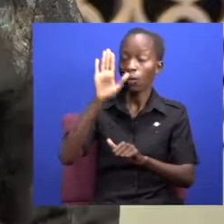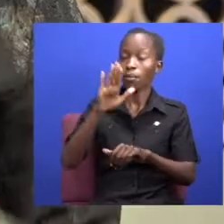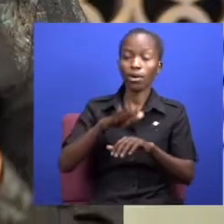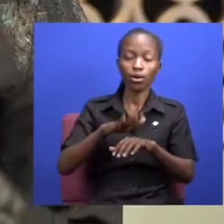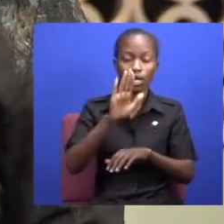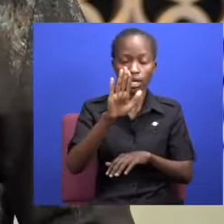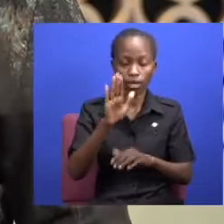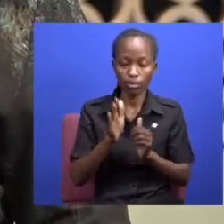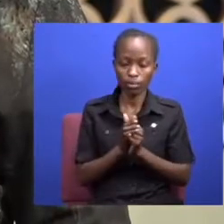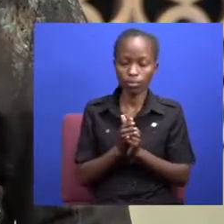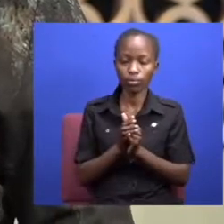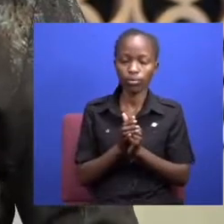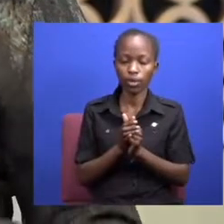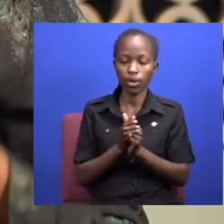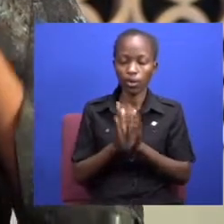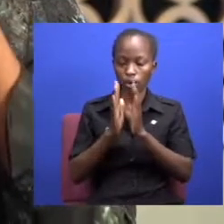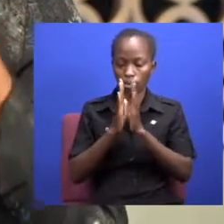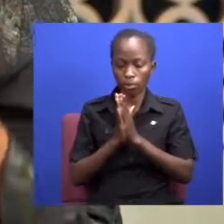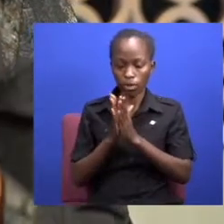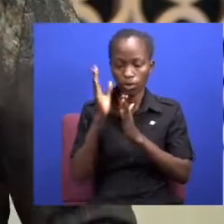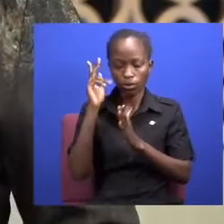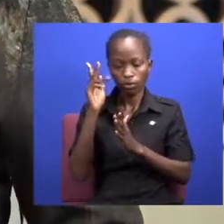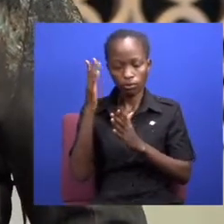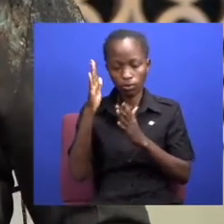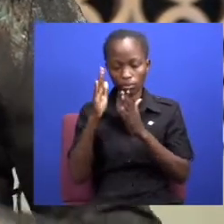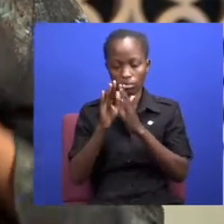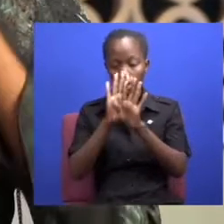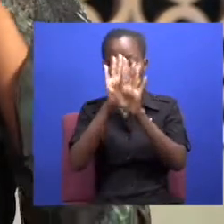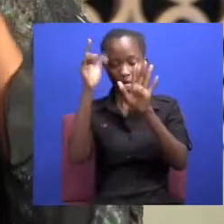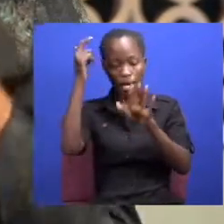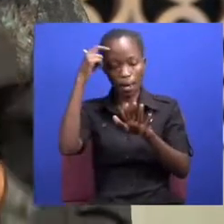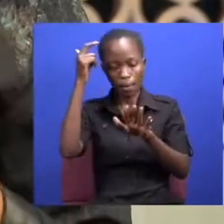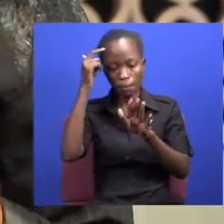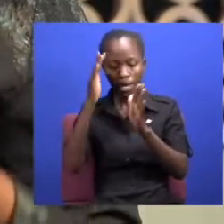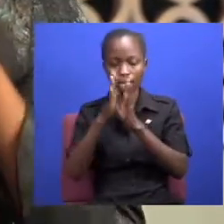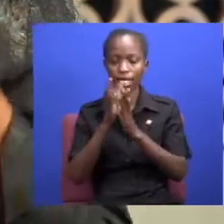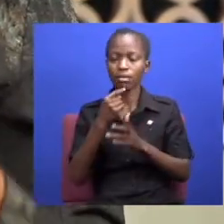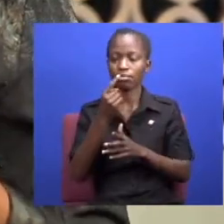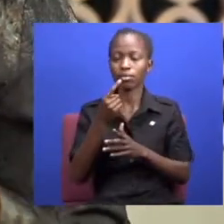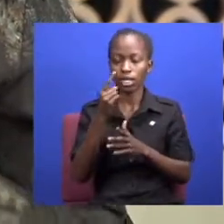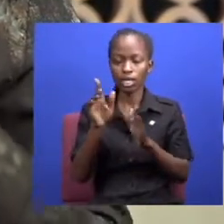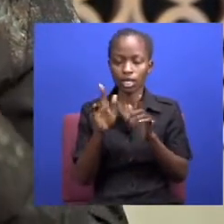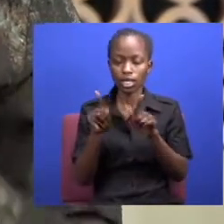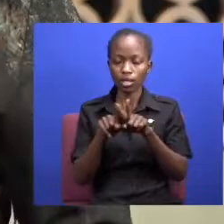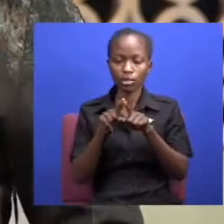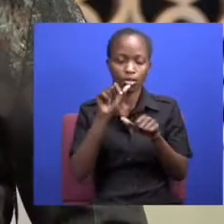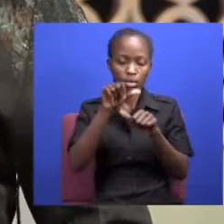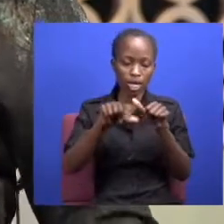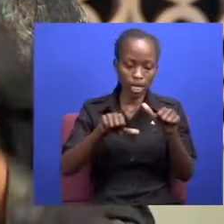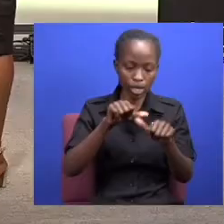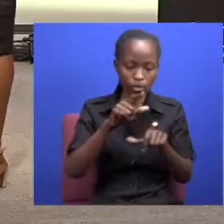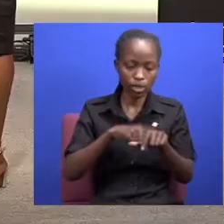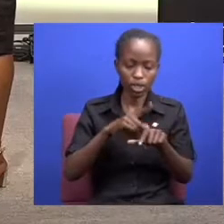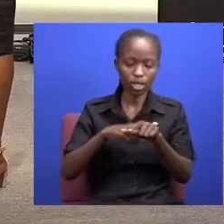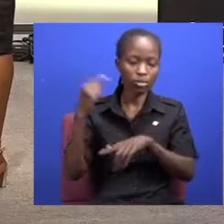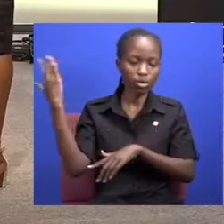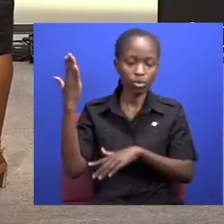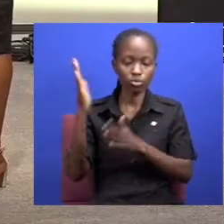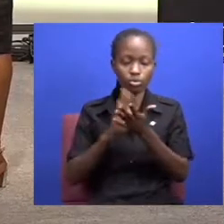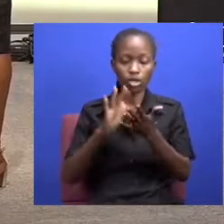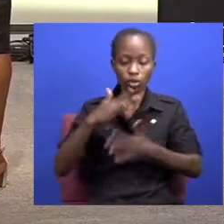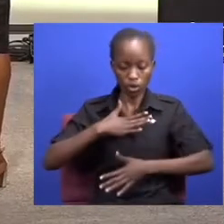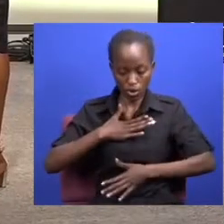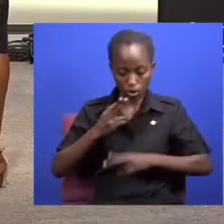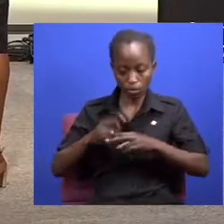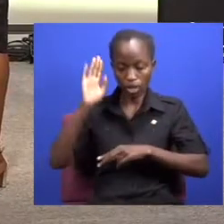the unction to function, oh God. We pray for clarity of mind, clarity of speech, and anointing as he delivers to the glory and honor